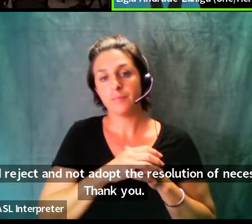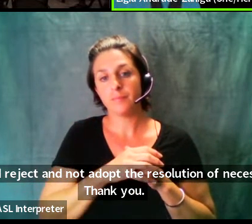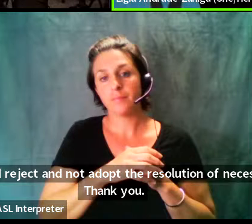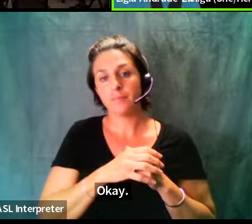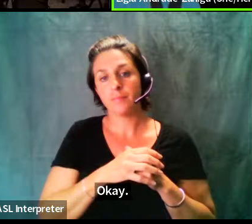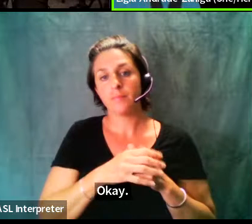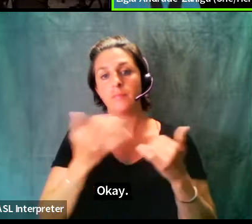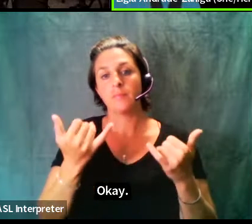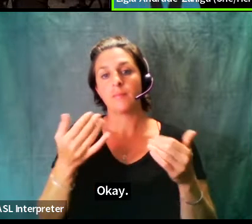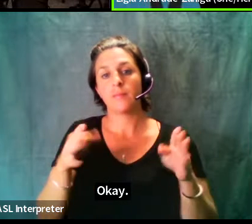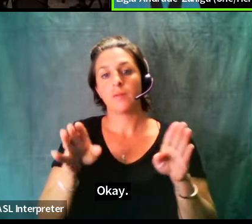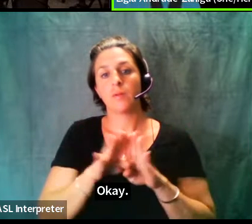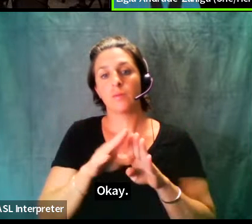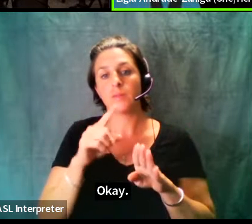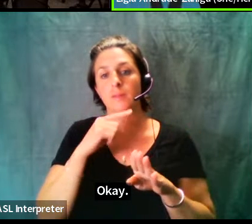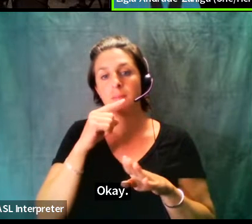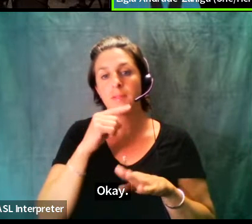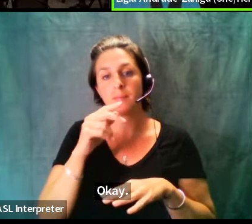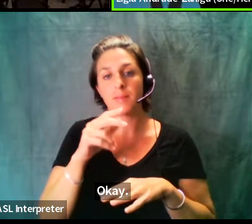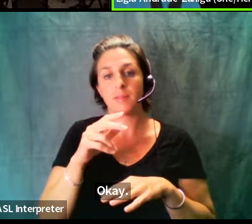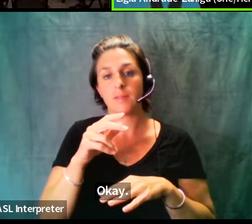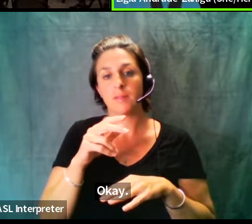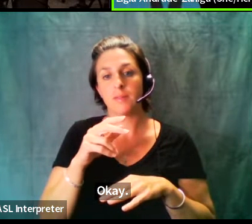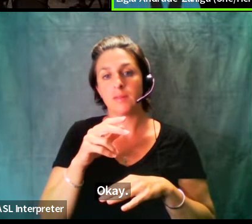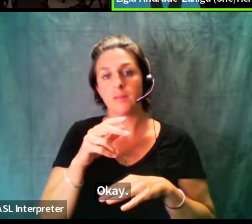I will now close the public hearing.